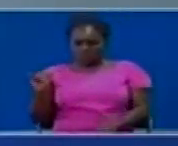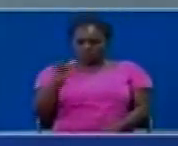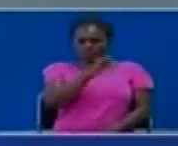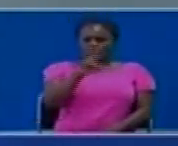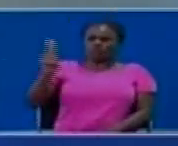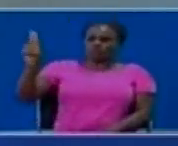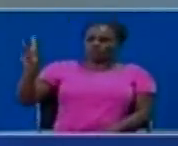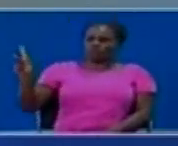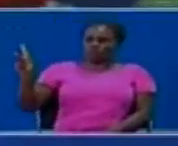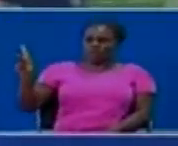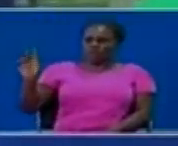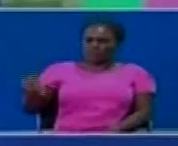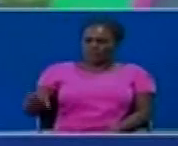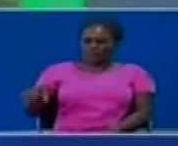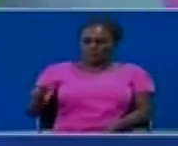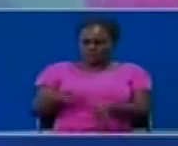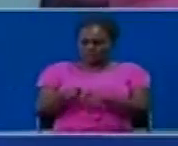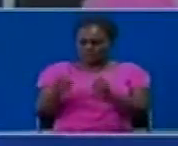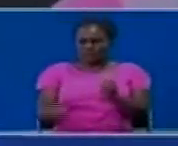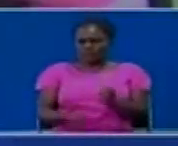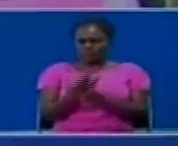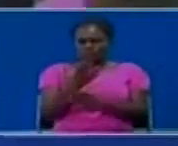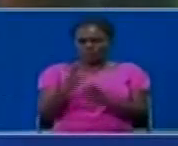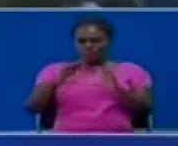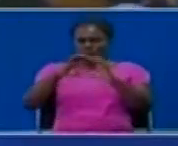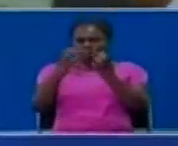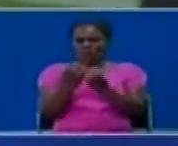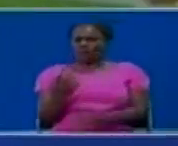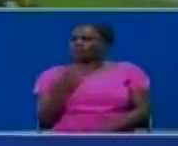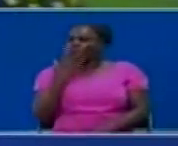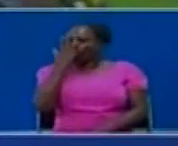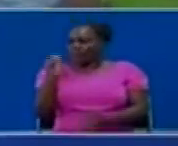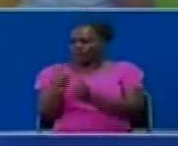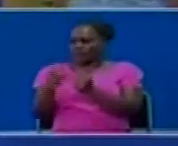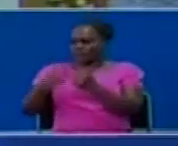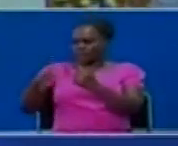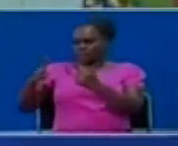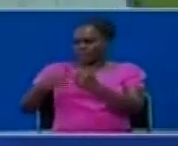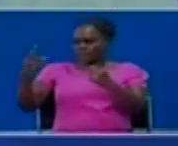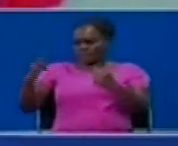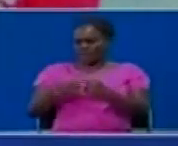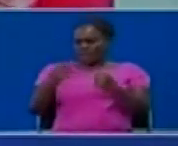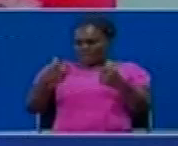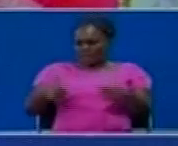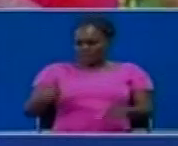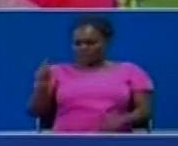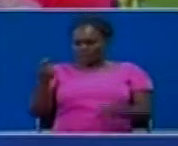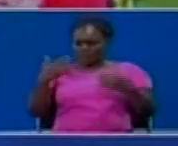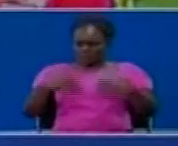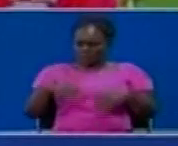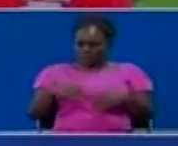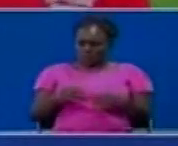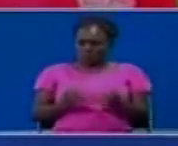UK supermarkets and established World Flowers in 1989, allowing Kenyan farmers to